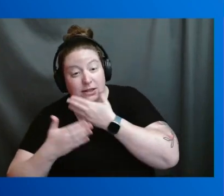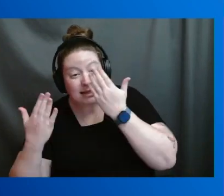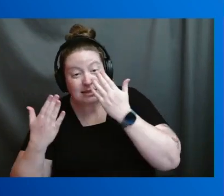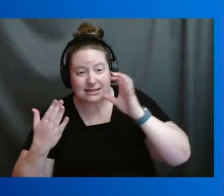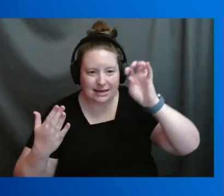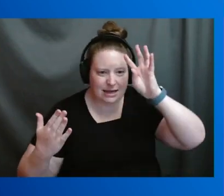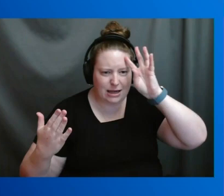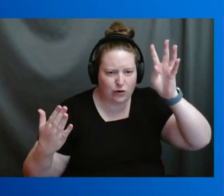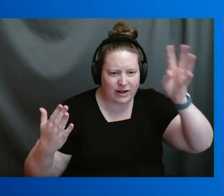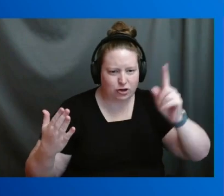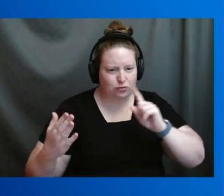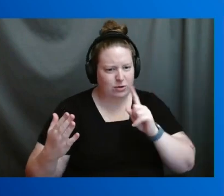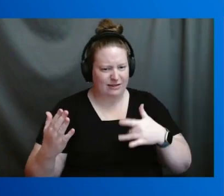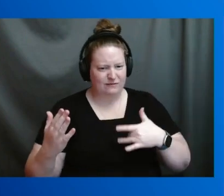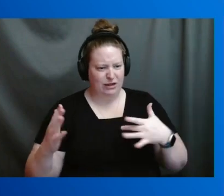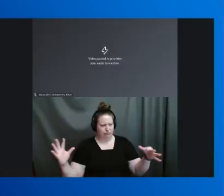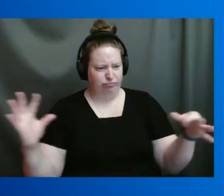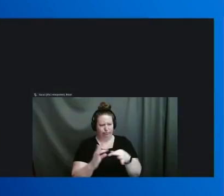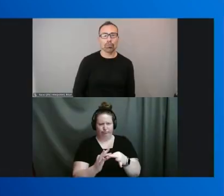intertwined?